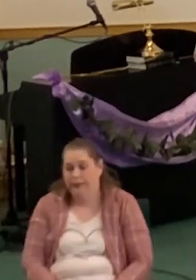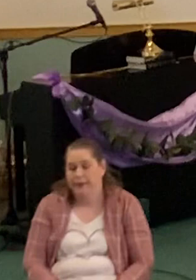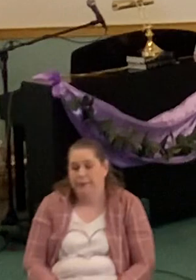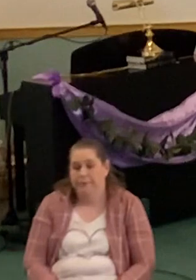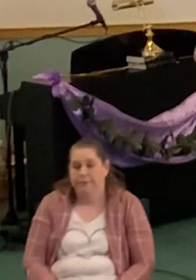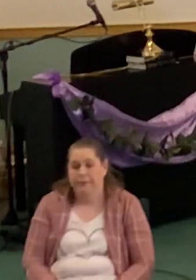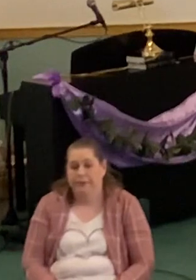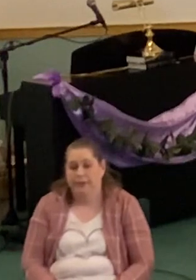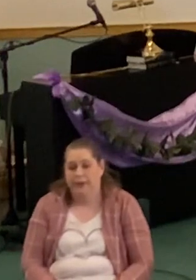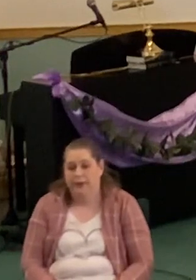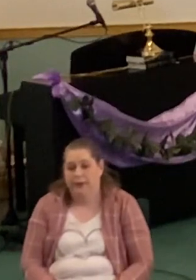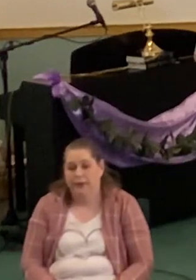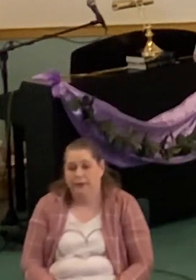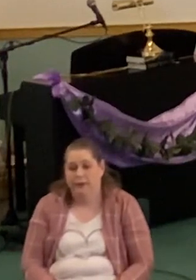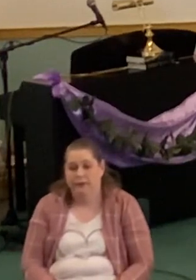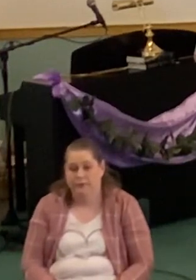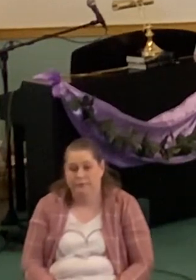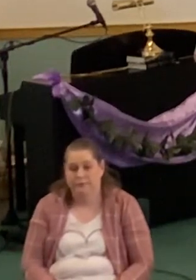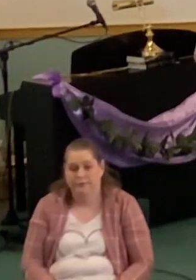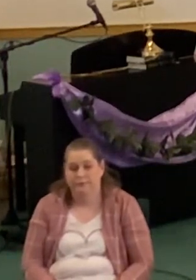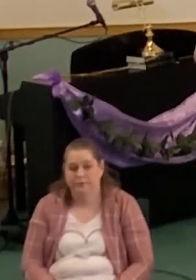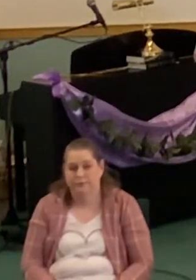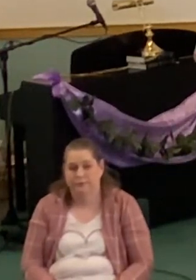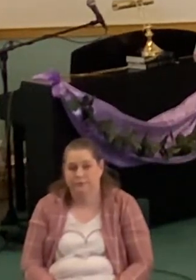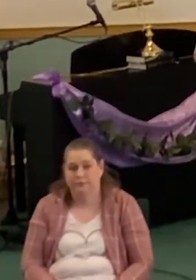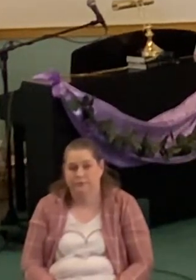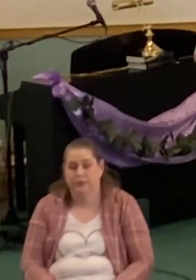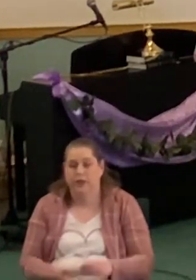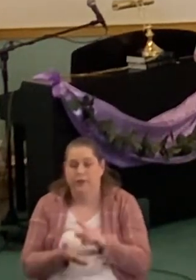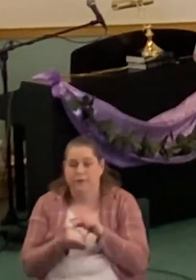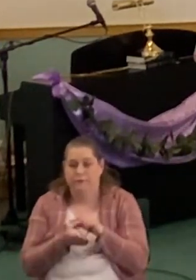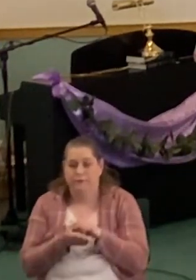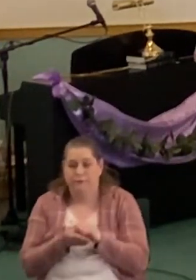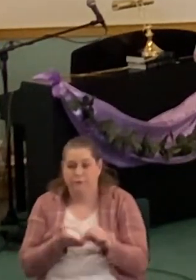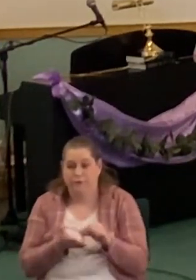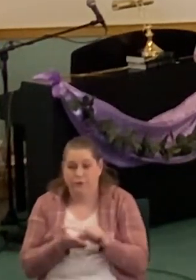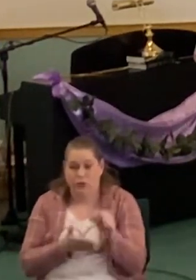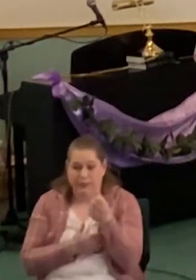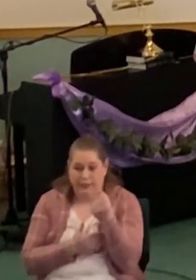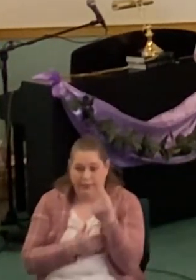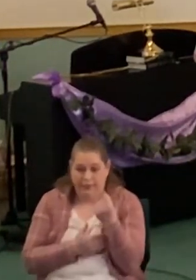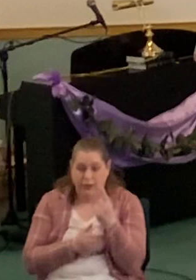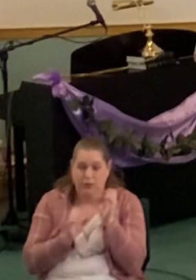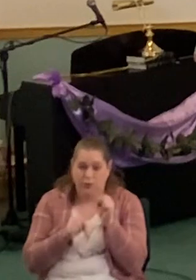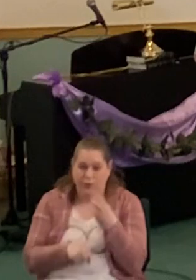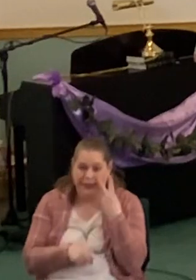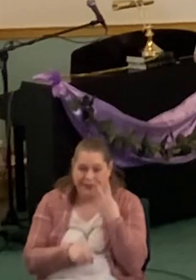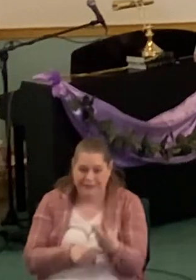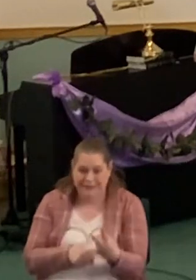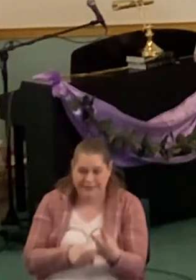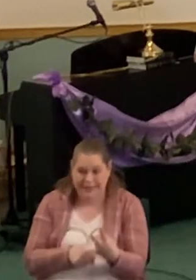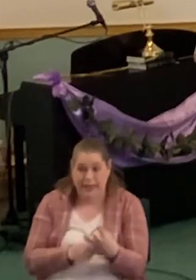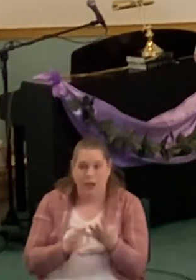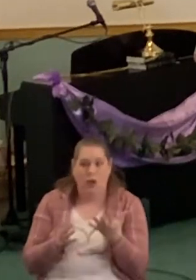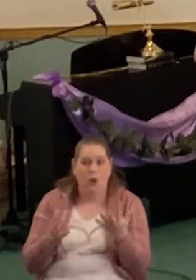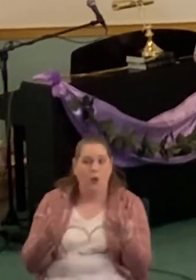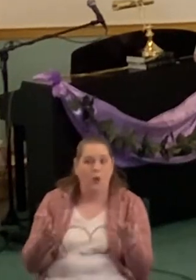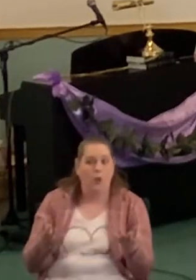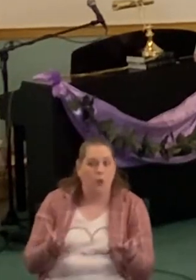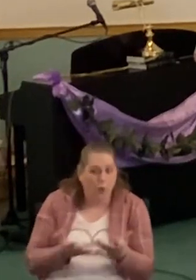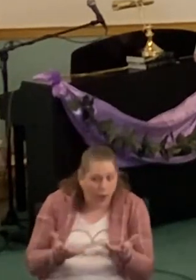what they are like and what they'll do. In verse 11, we see God's implementation of this discipline against